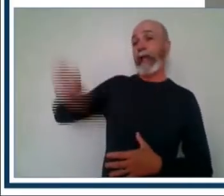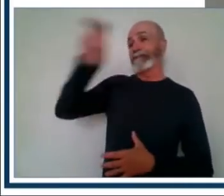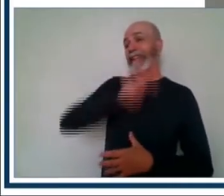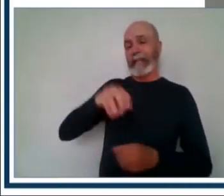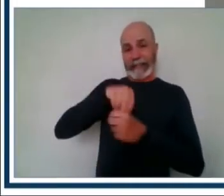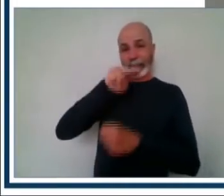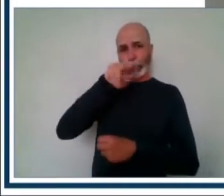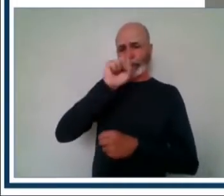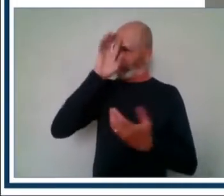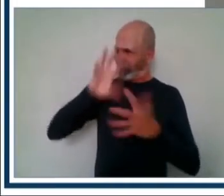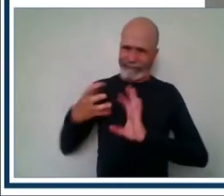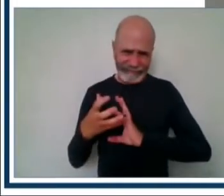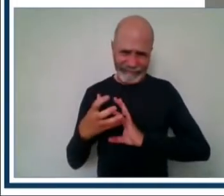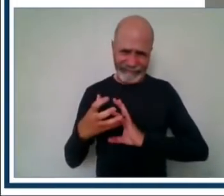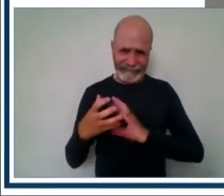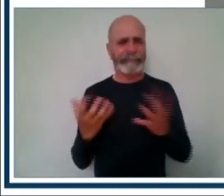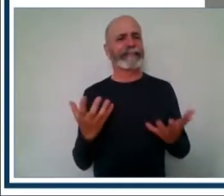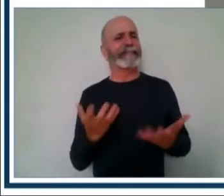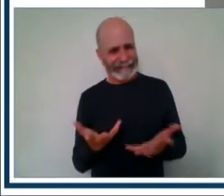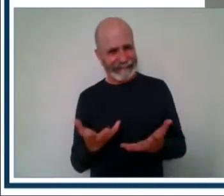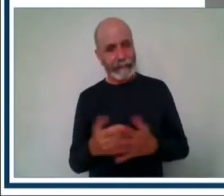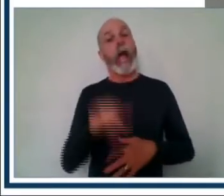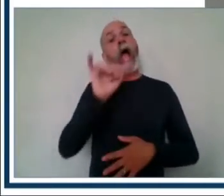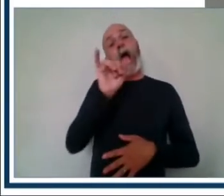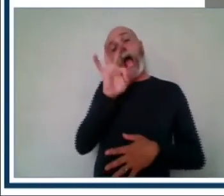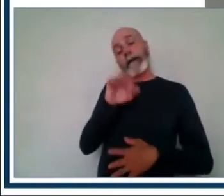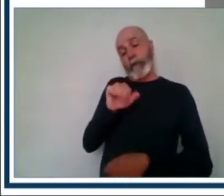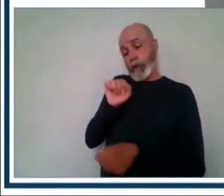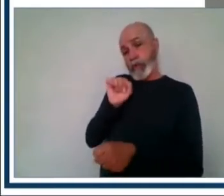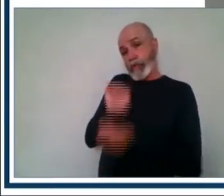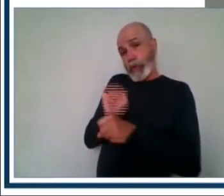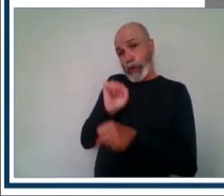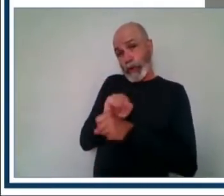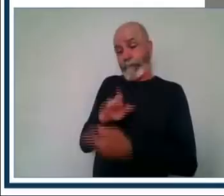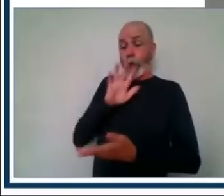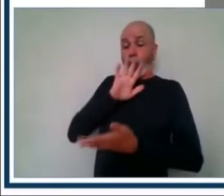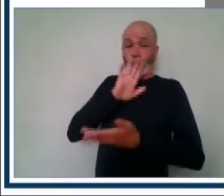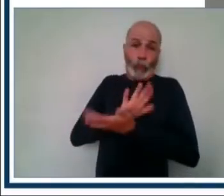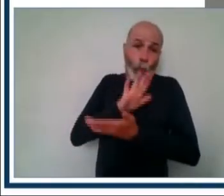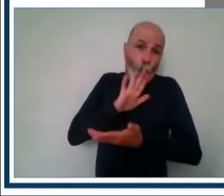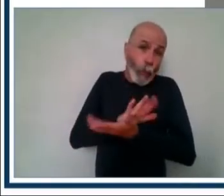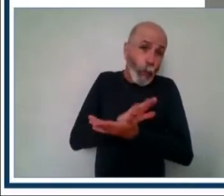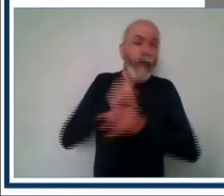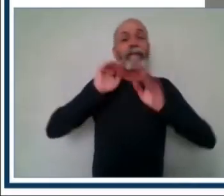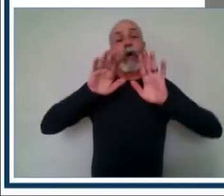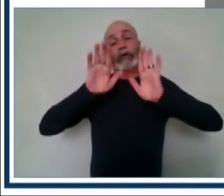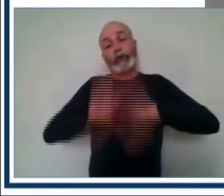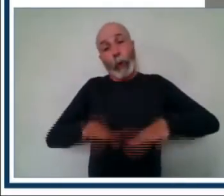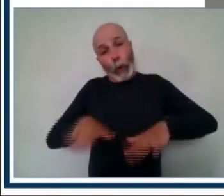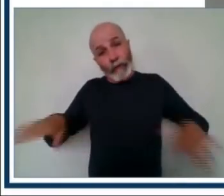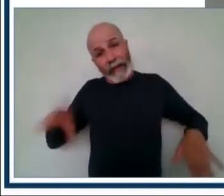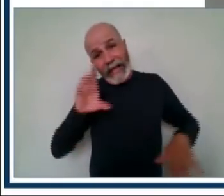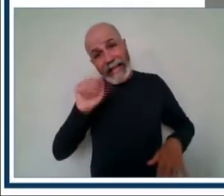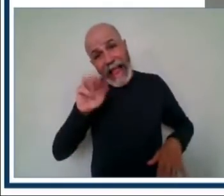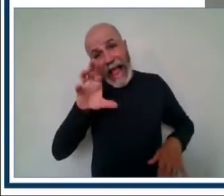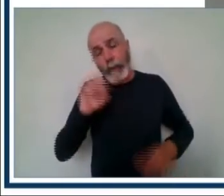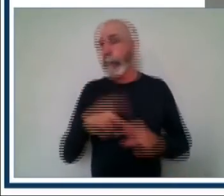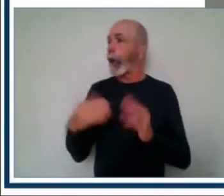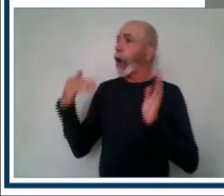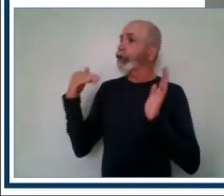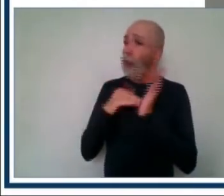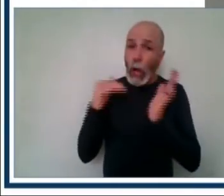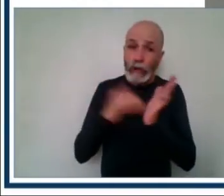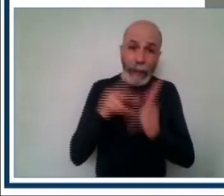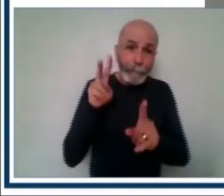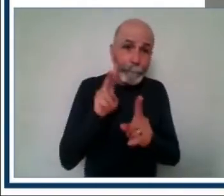school, for a child custody arrangement or child care, for a medical appointment, or to get essential goods or services, all